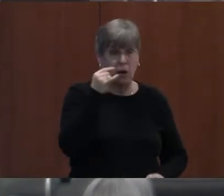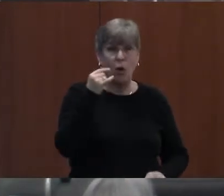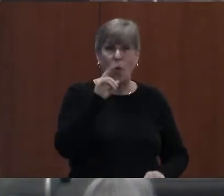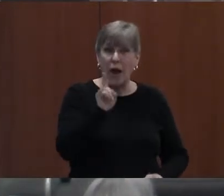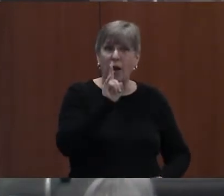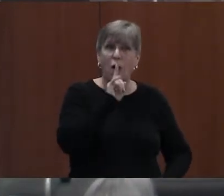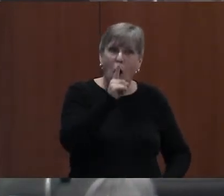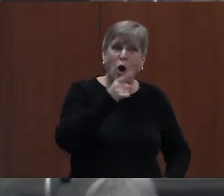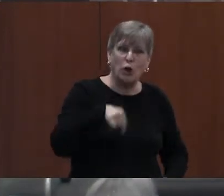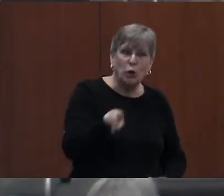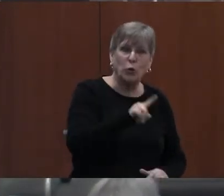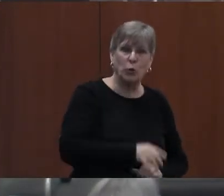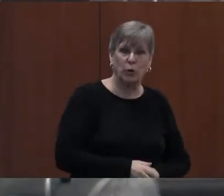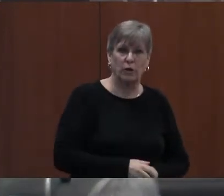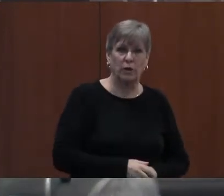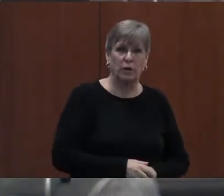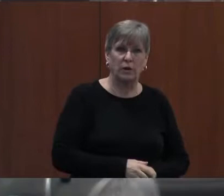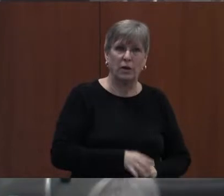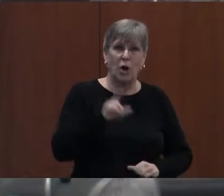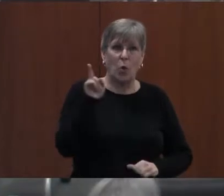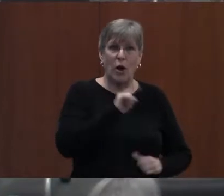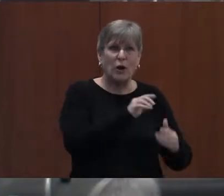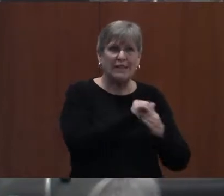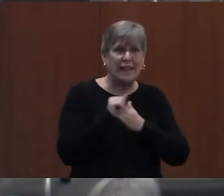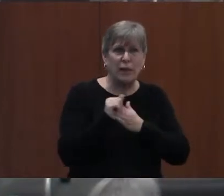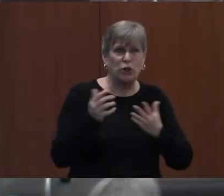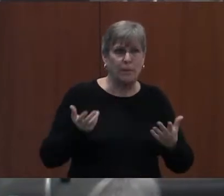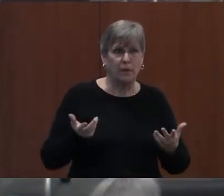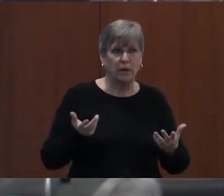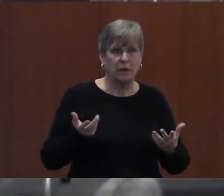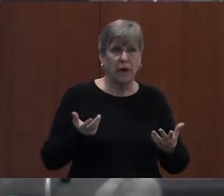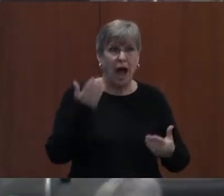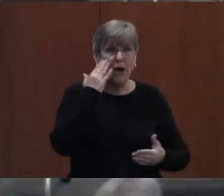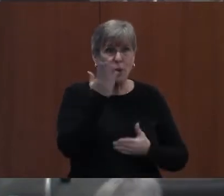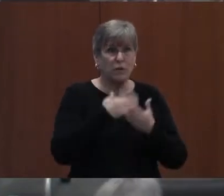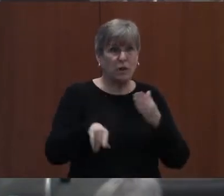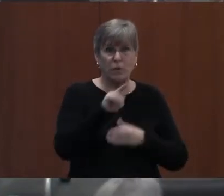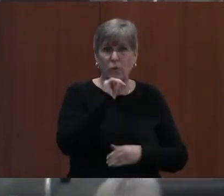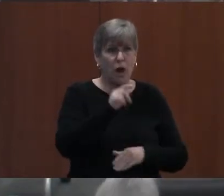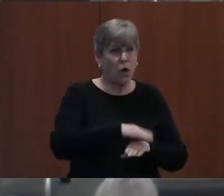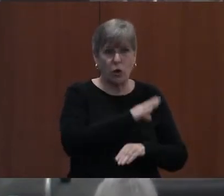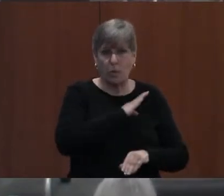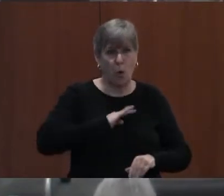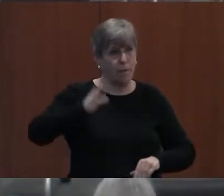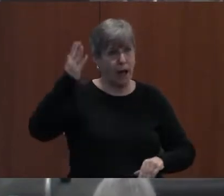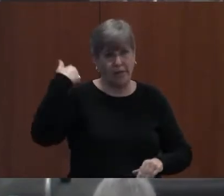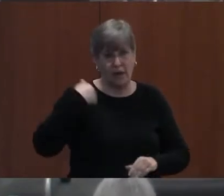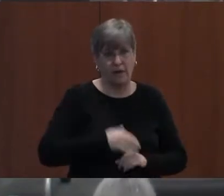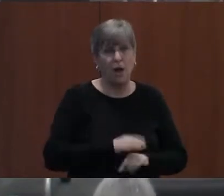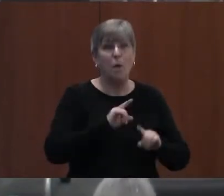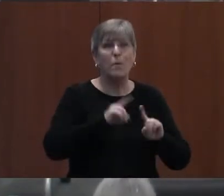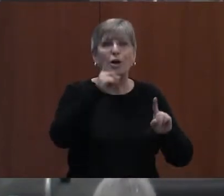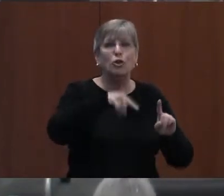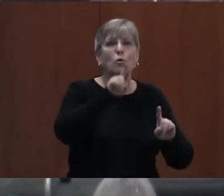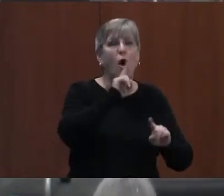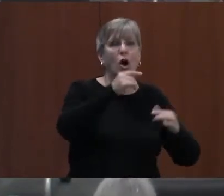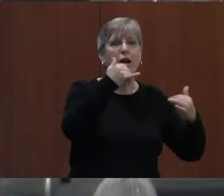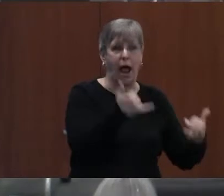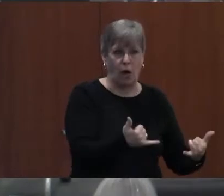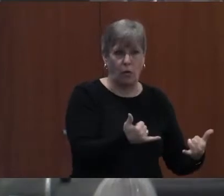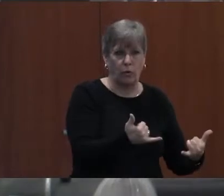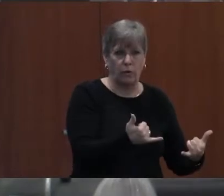are you? Where's the leadership? I know some of you weren't on the board then, but you are